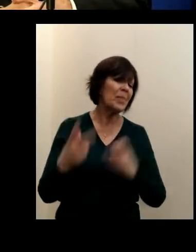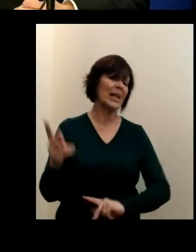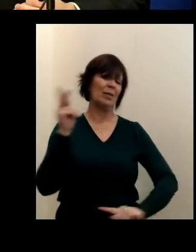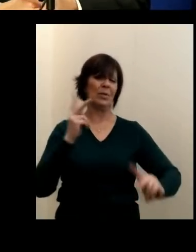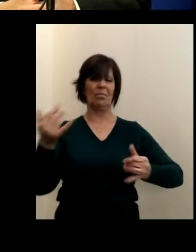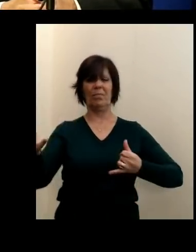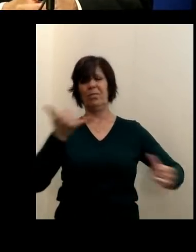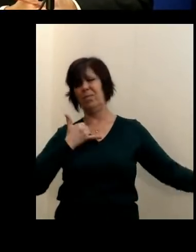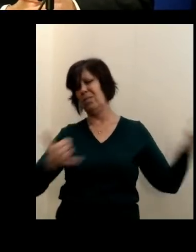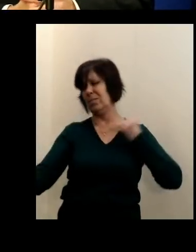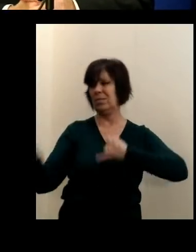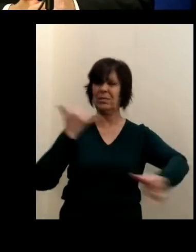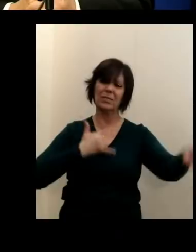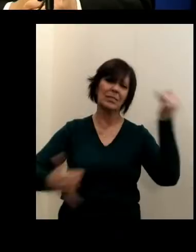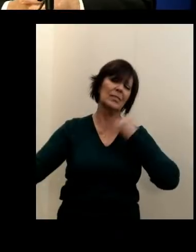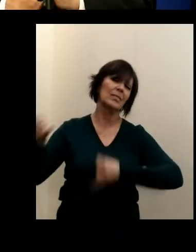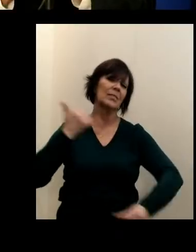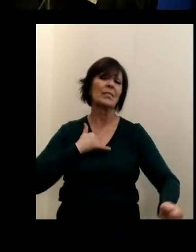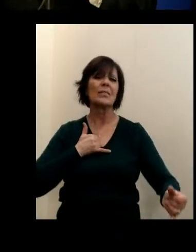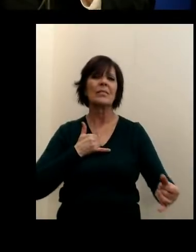out. We had